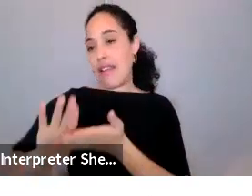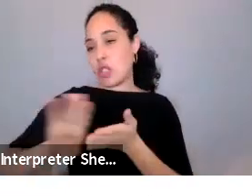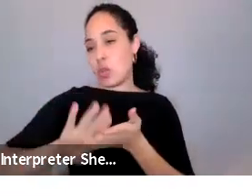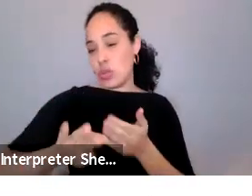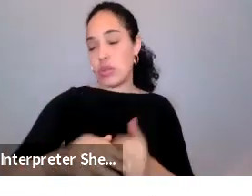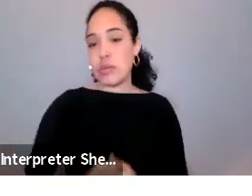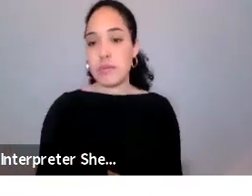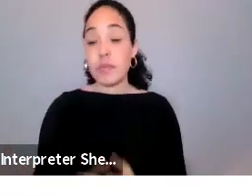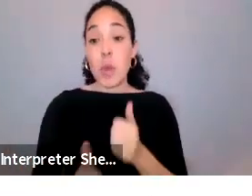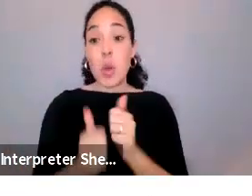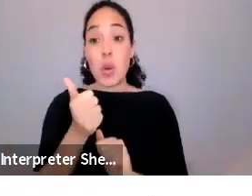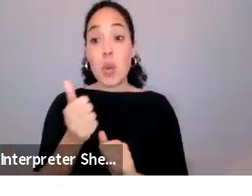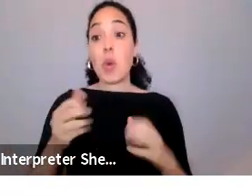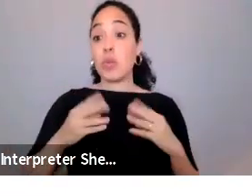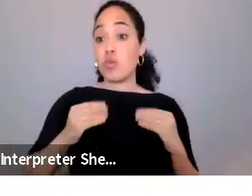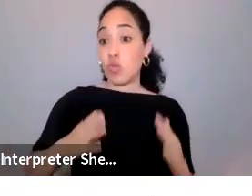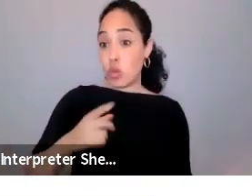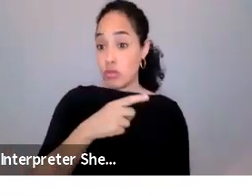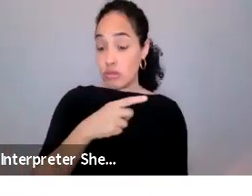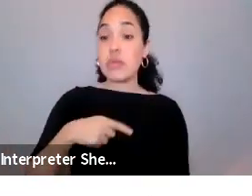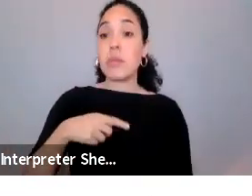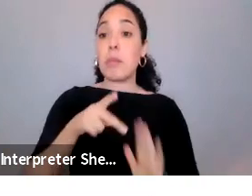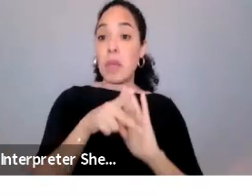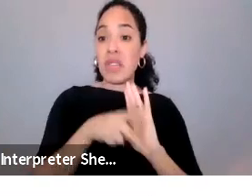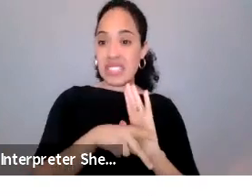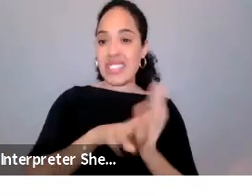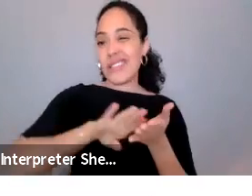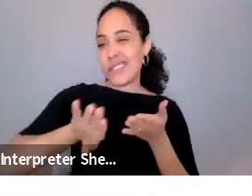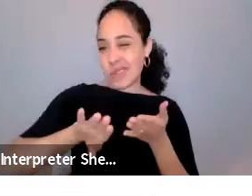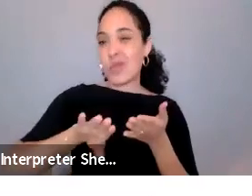policy exclude flooding and mud flows, the NFIP policy is